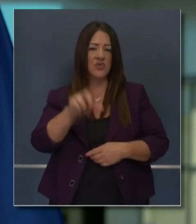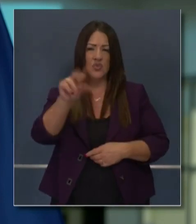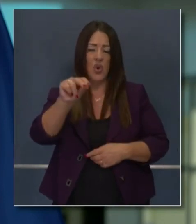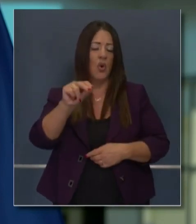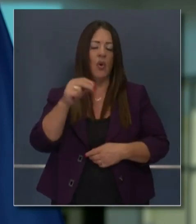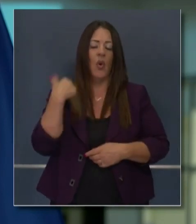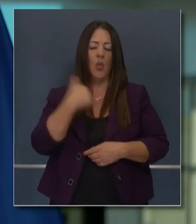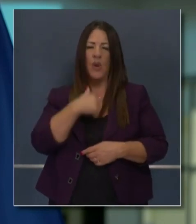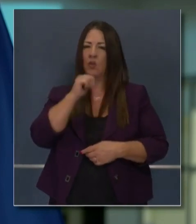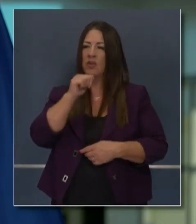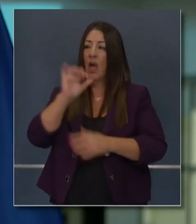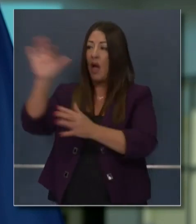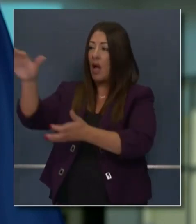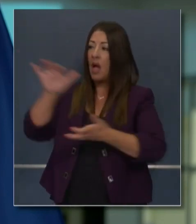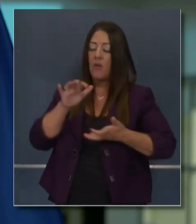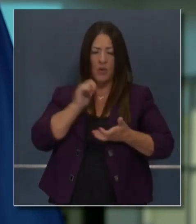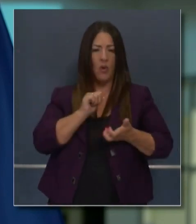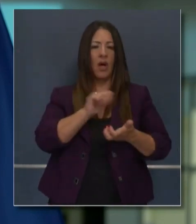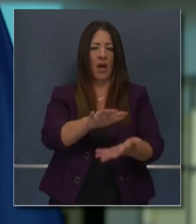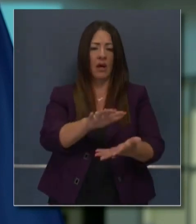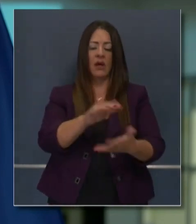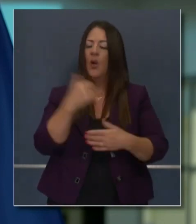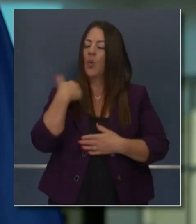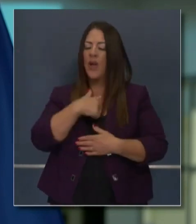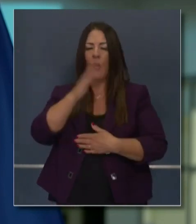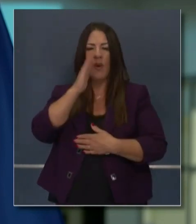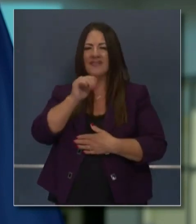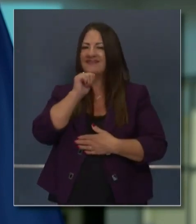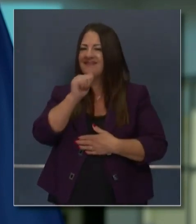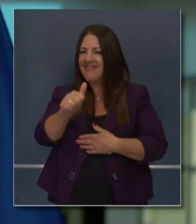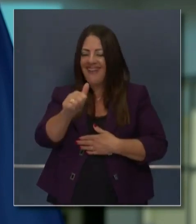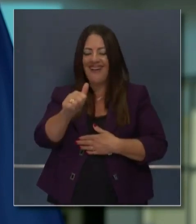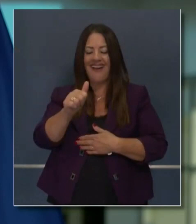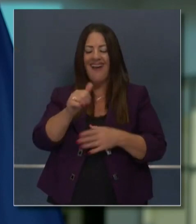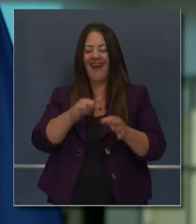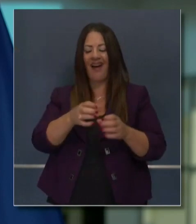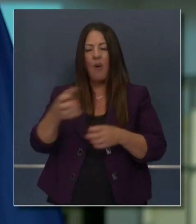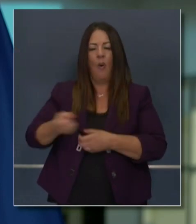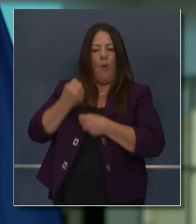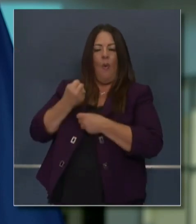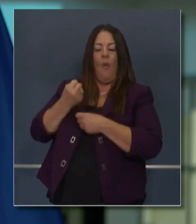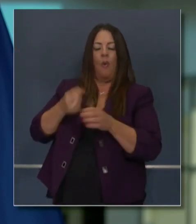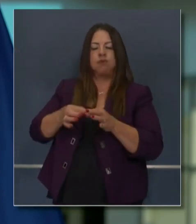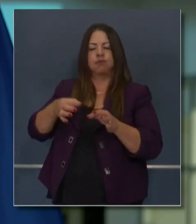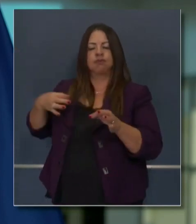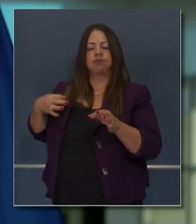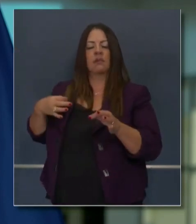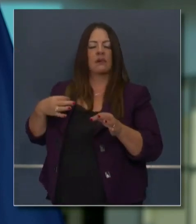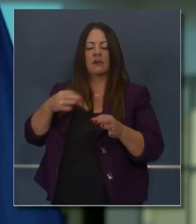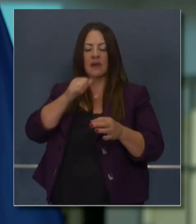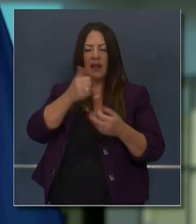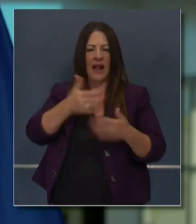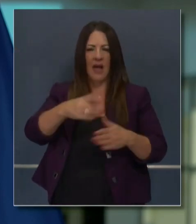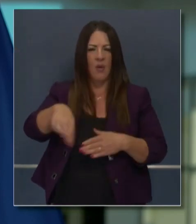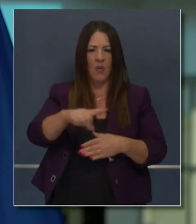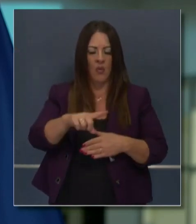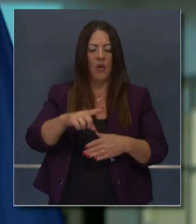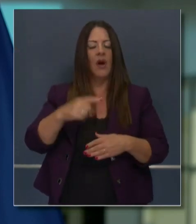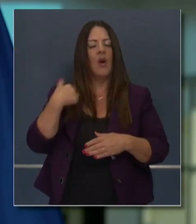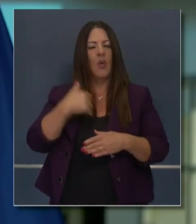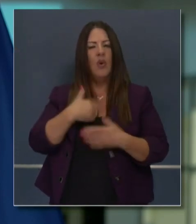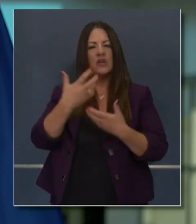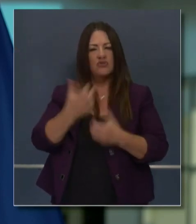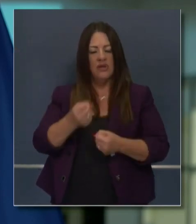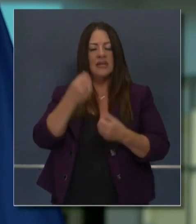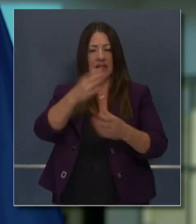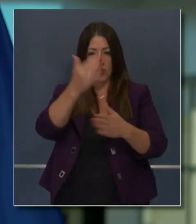the contrary. It's going to increase transparency and trust that I think we are looking for to